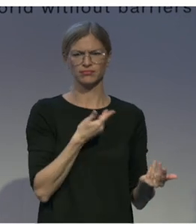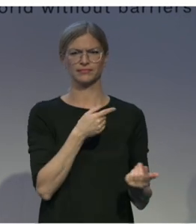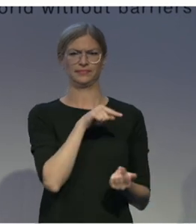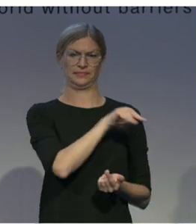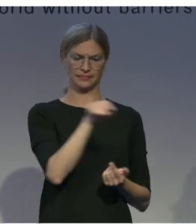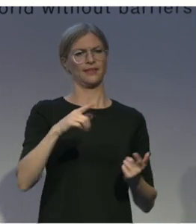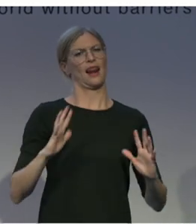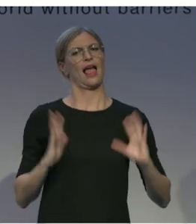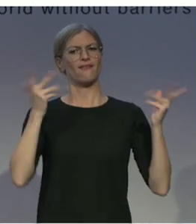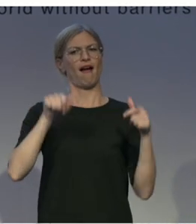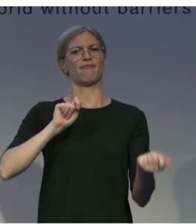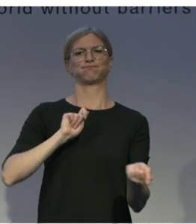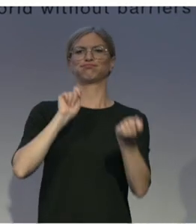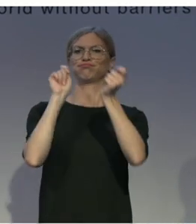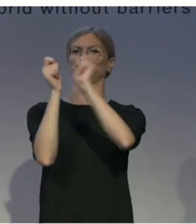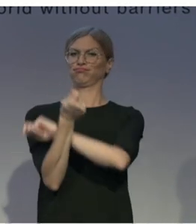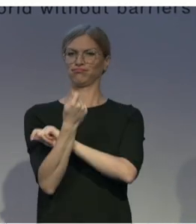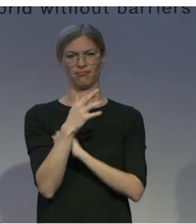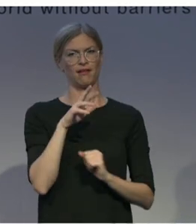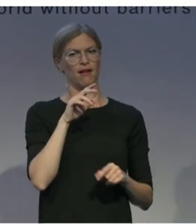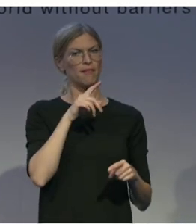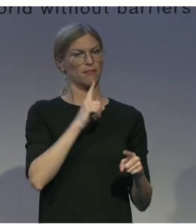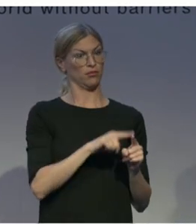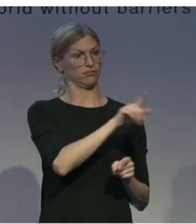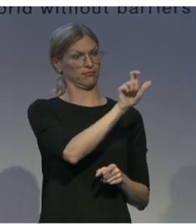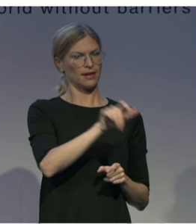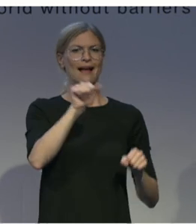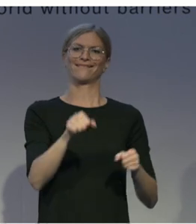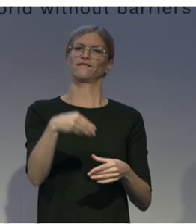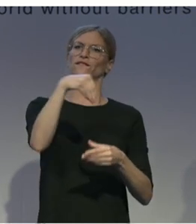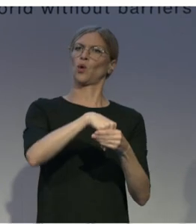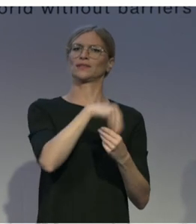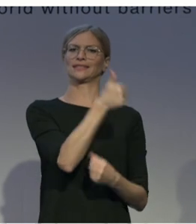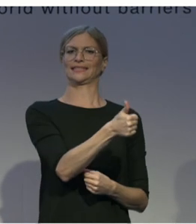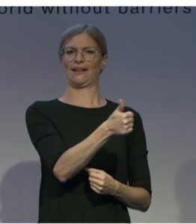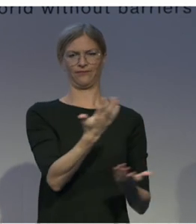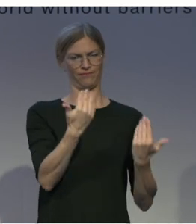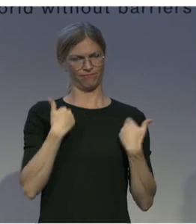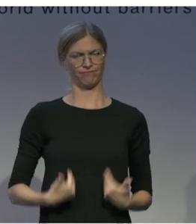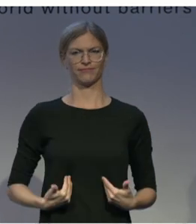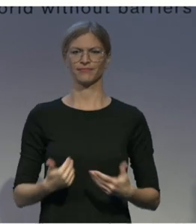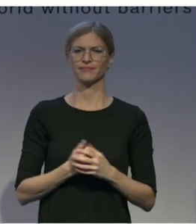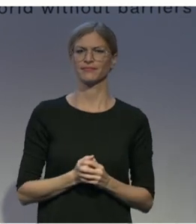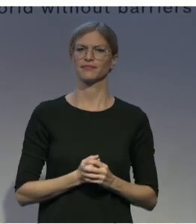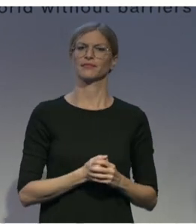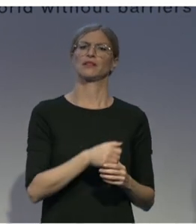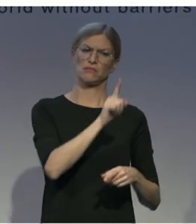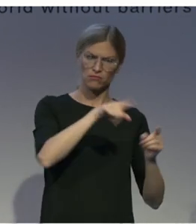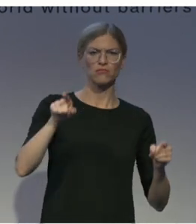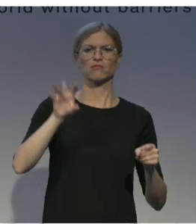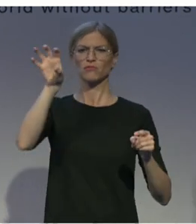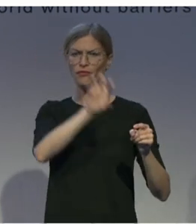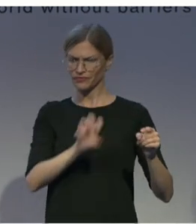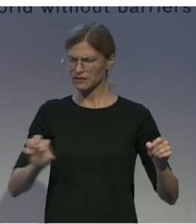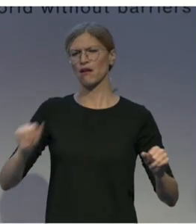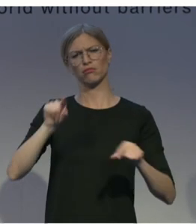heard. It's not the only activation we do on Capitol Hill. We do things locally in states, and we also have action alerts where people can